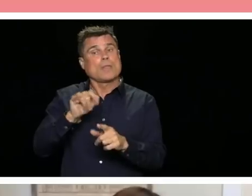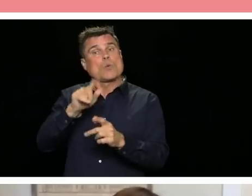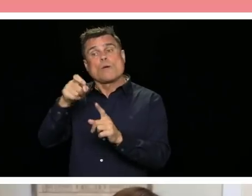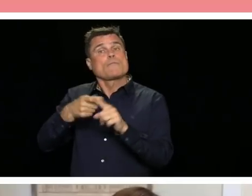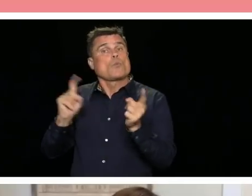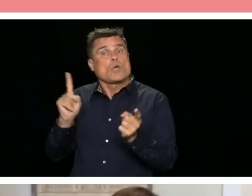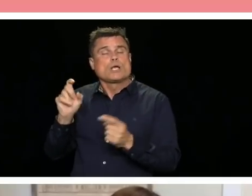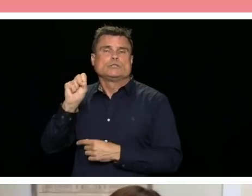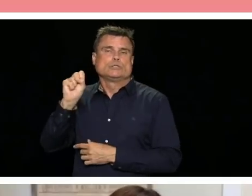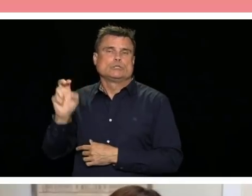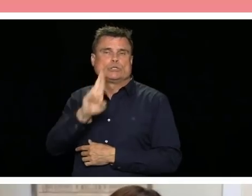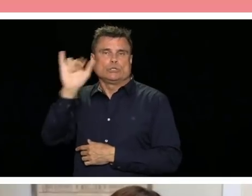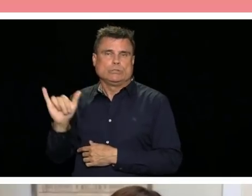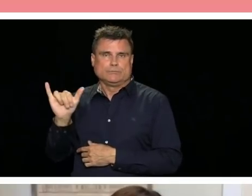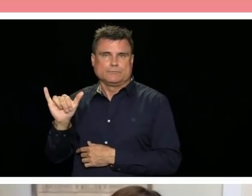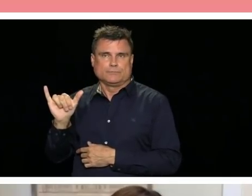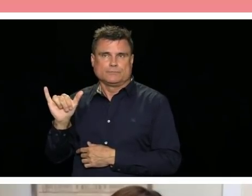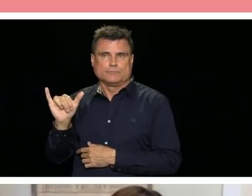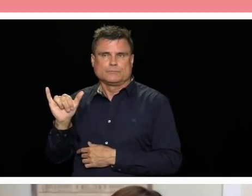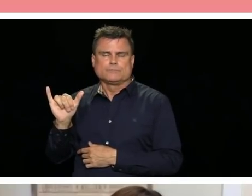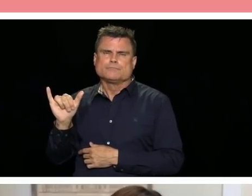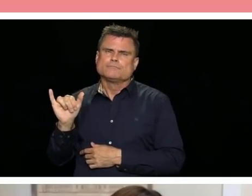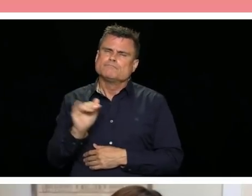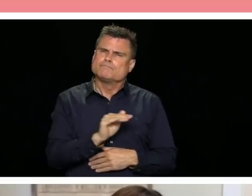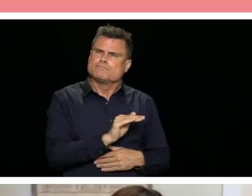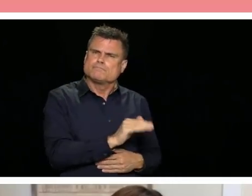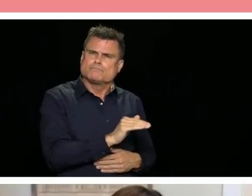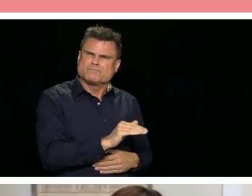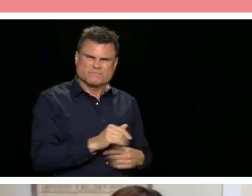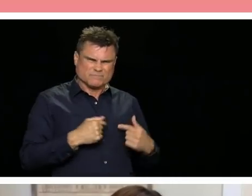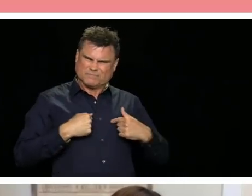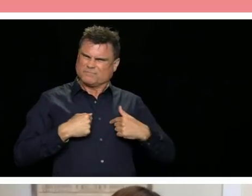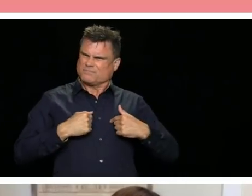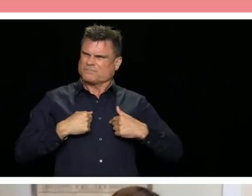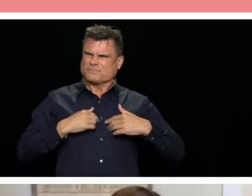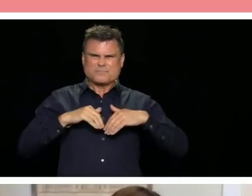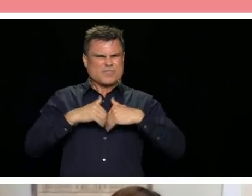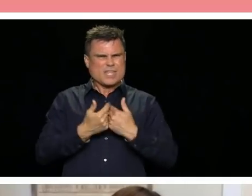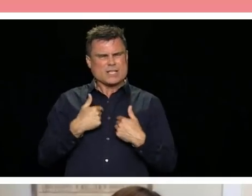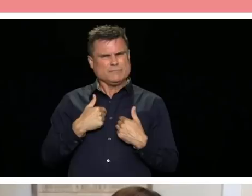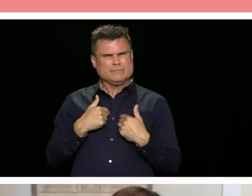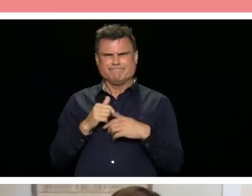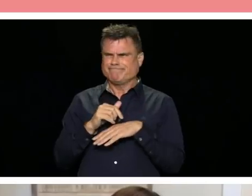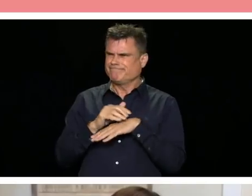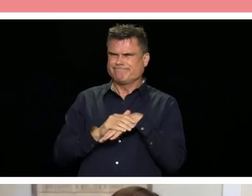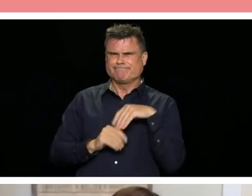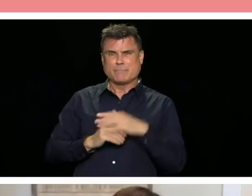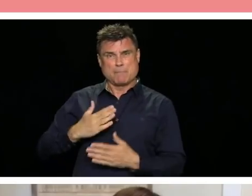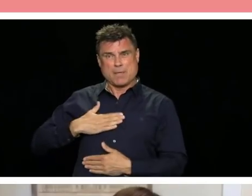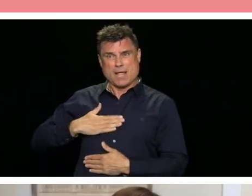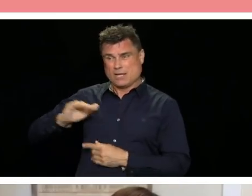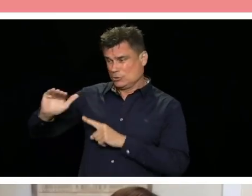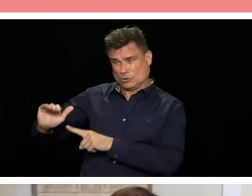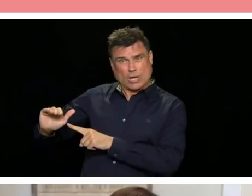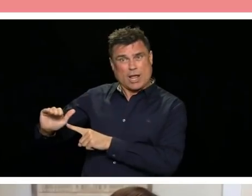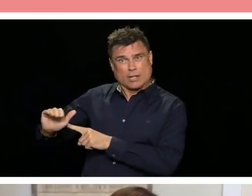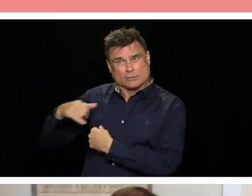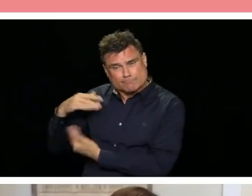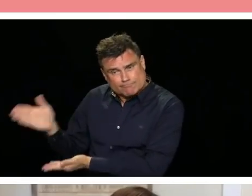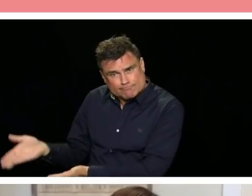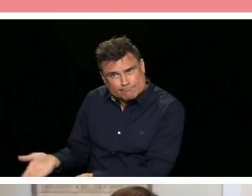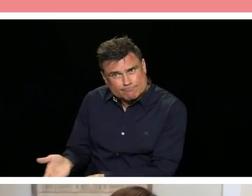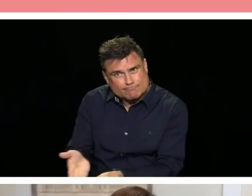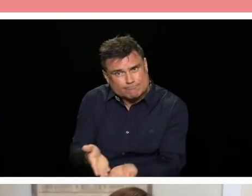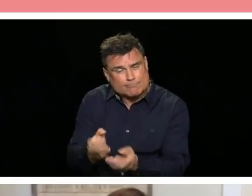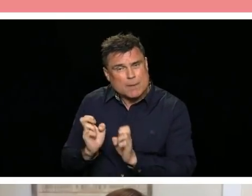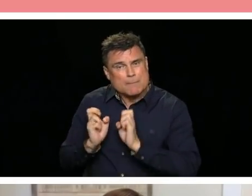in sending my child back to childcare? How will I ever regain that kind of trust? Please help me. What should a